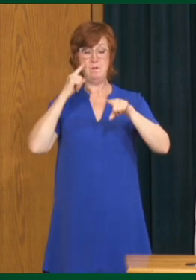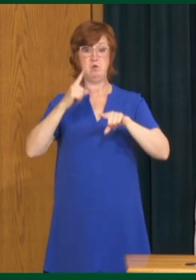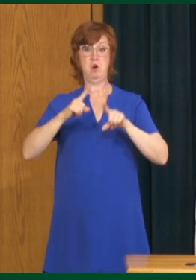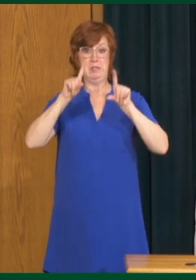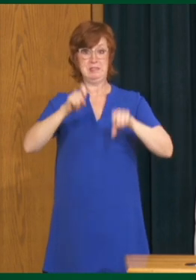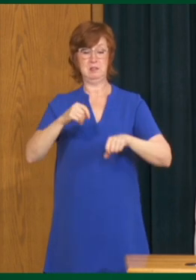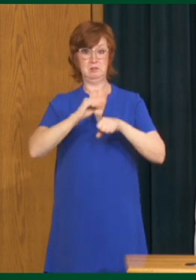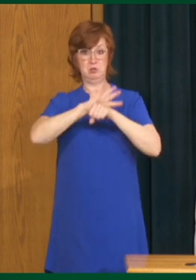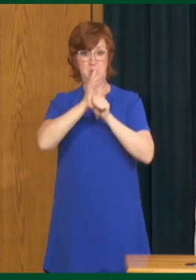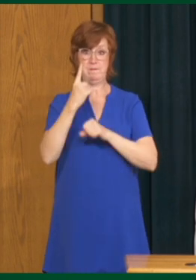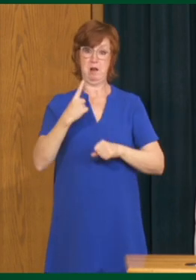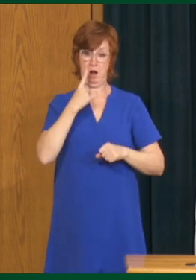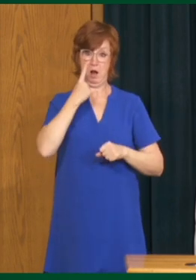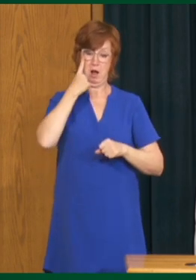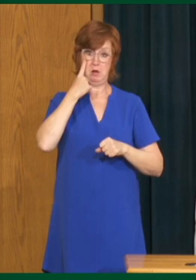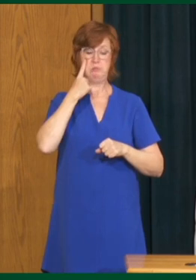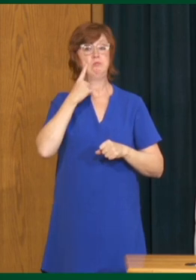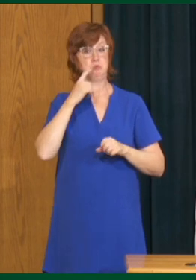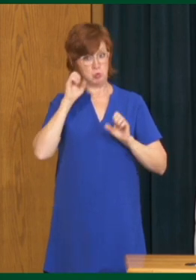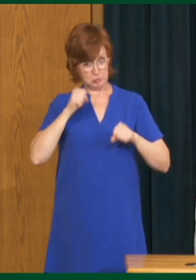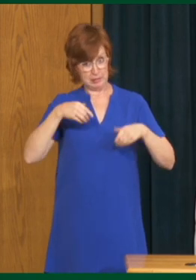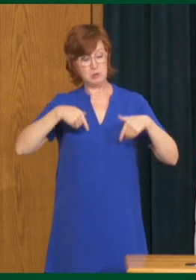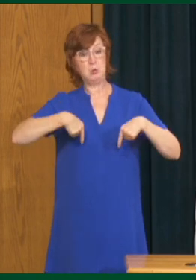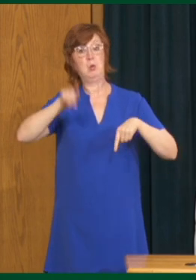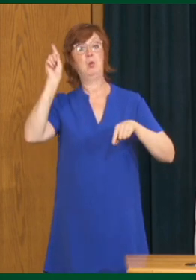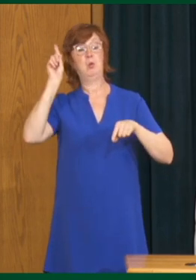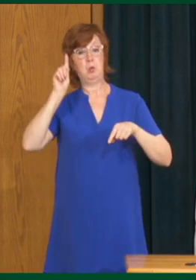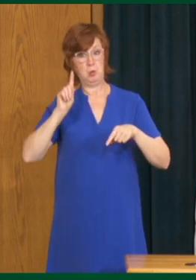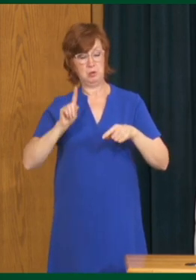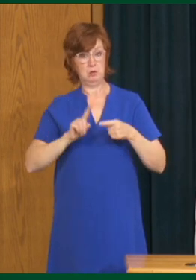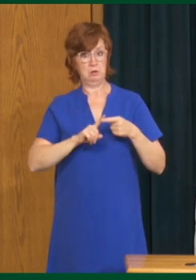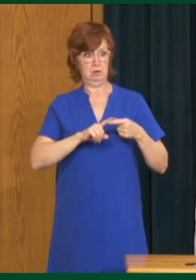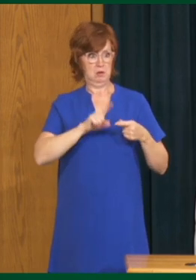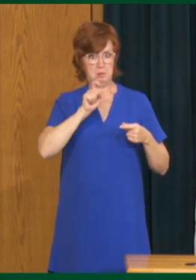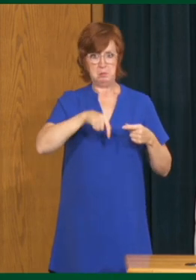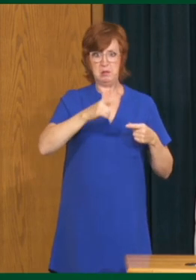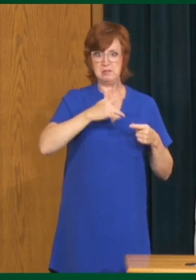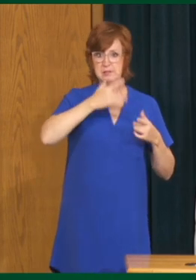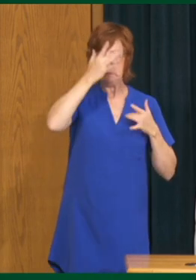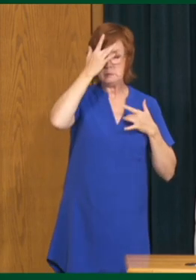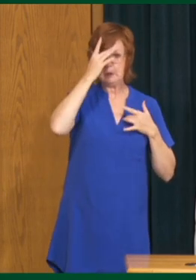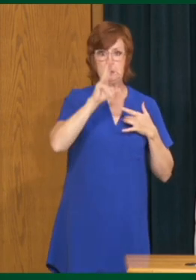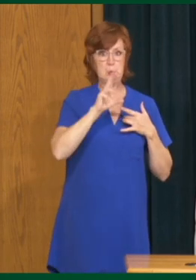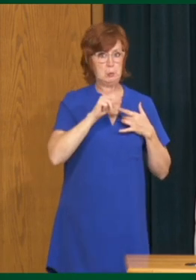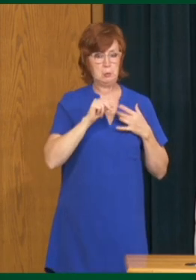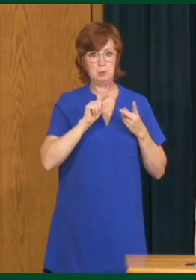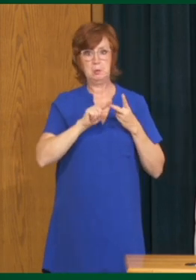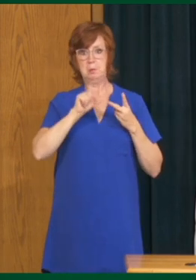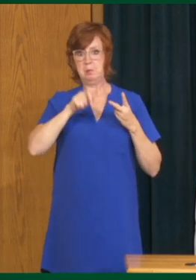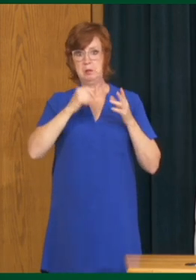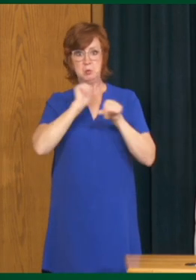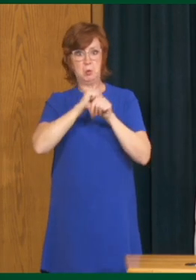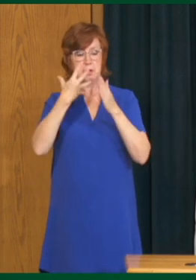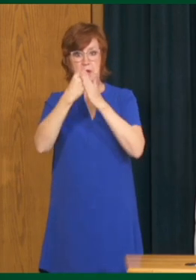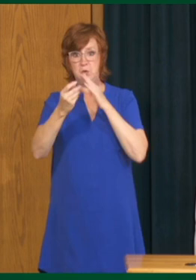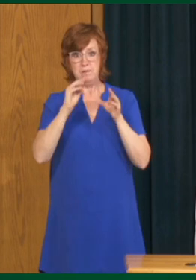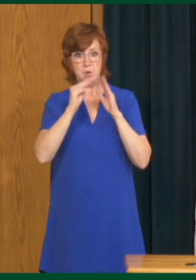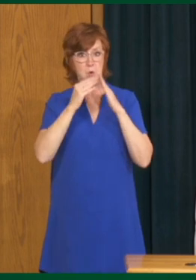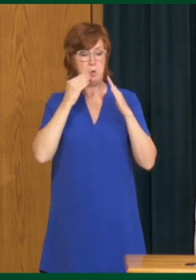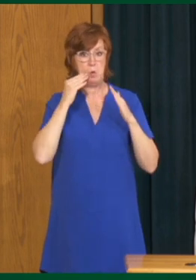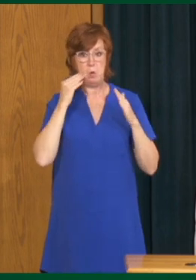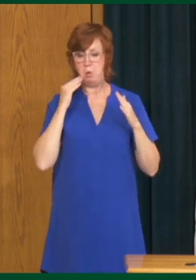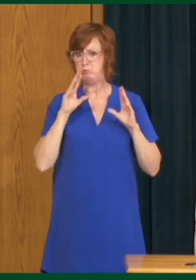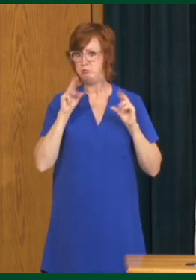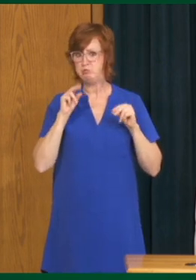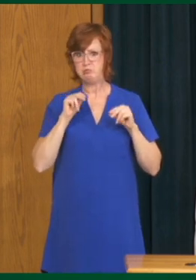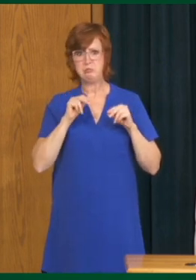symptoms, across SHA testing sites and assessment centers. Today, our laboratories are processing approximately 600